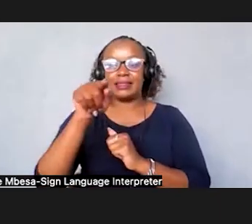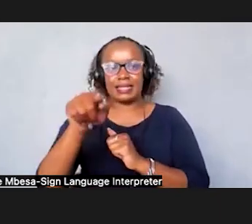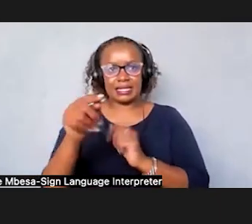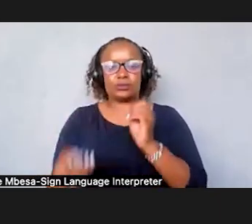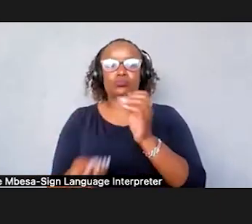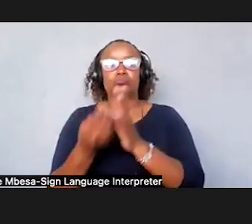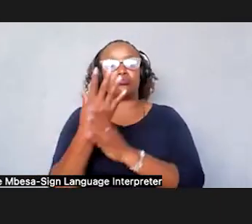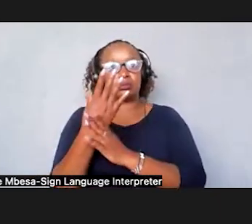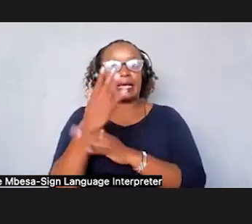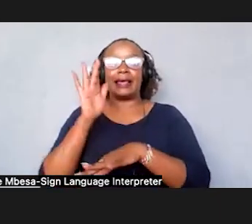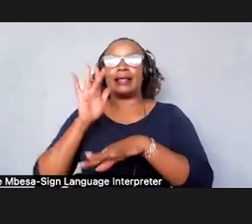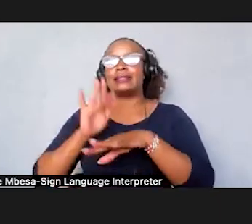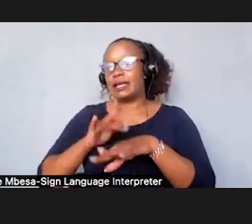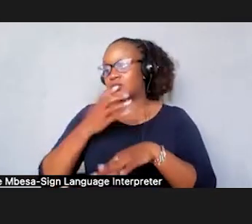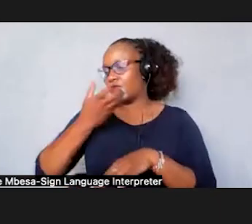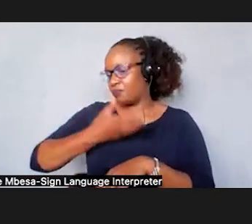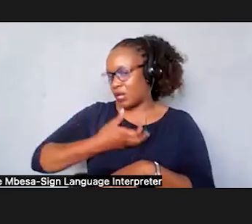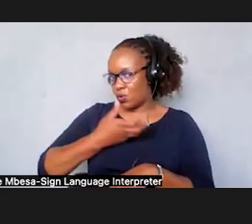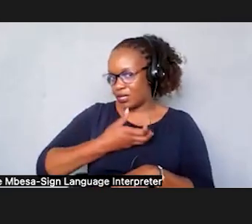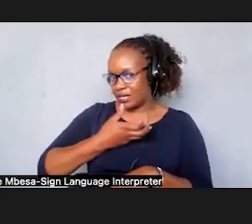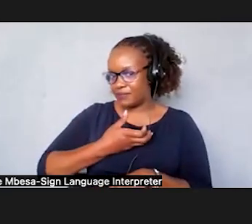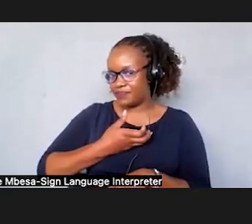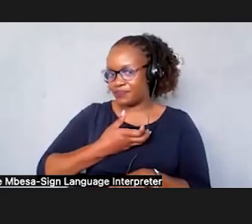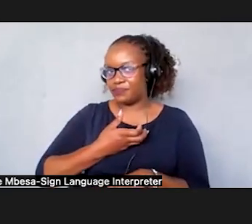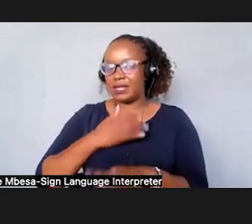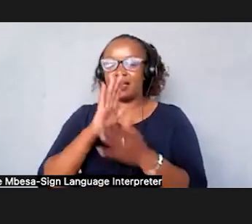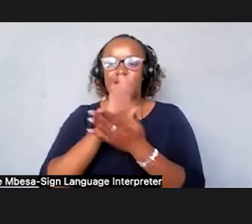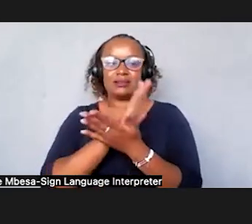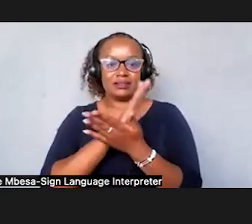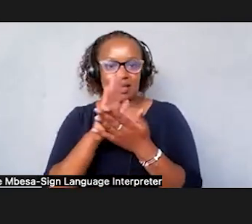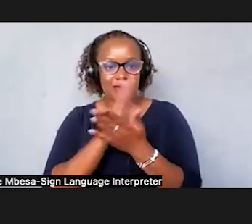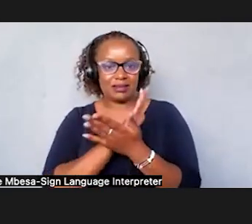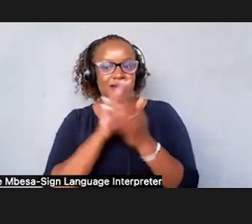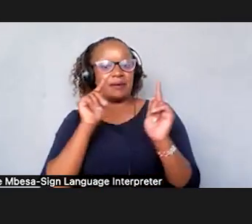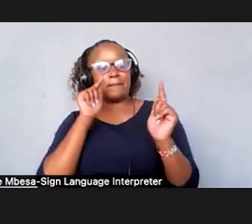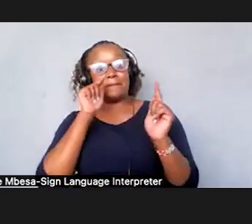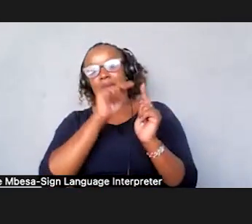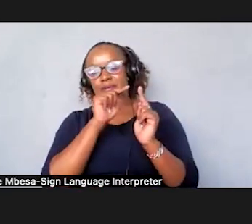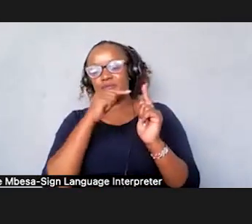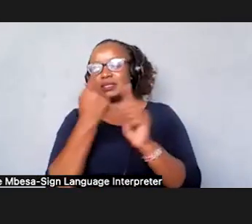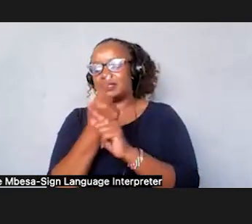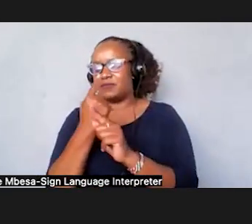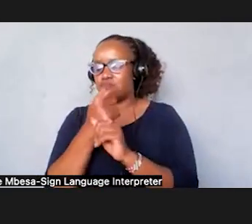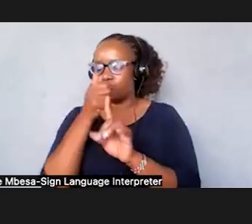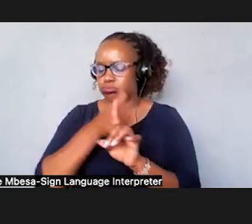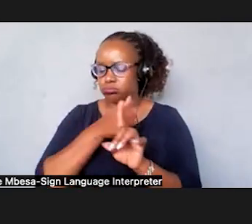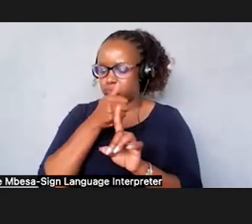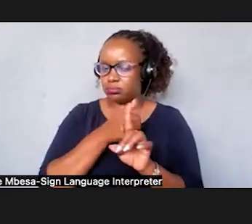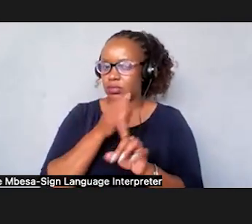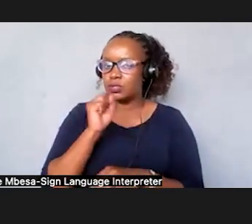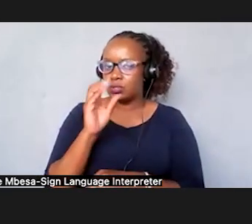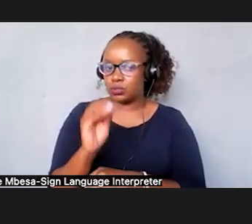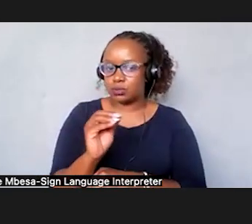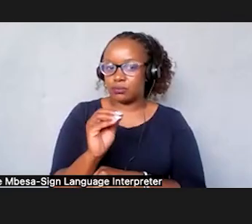of, belonging, a shared purpose among the advocates. So